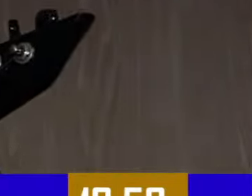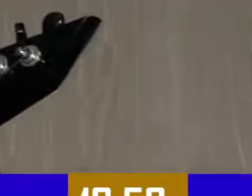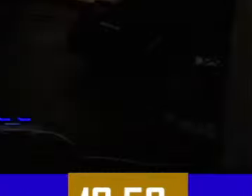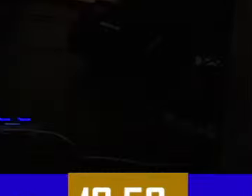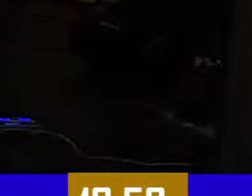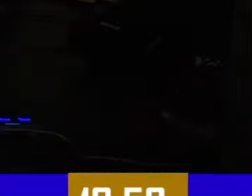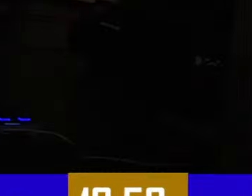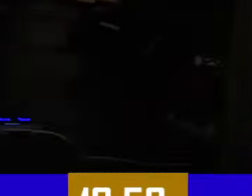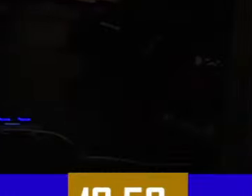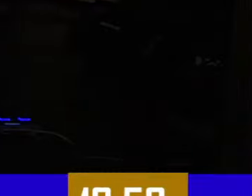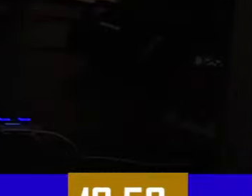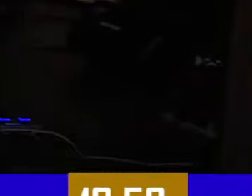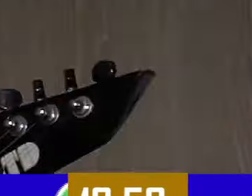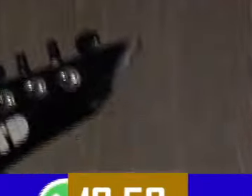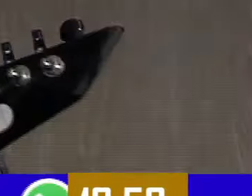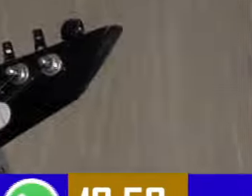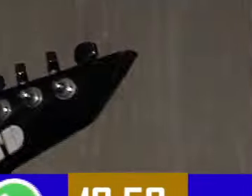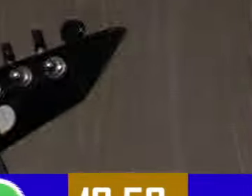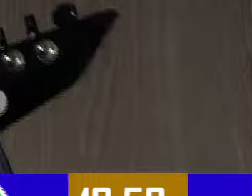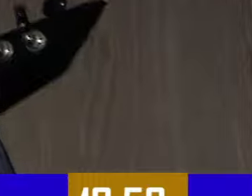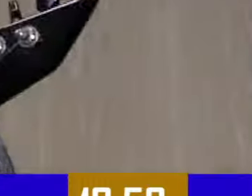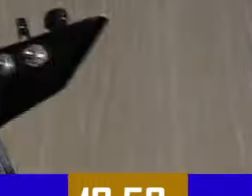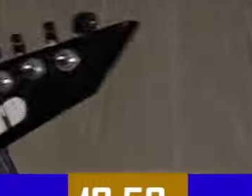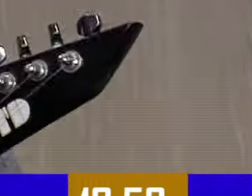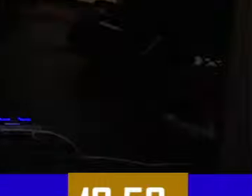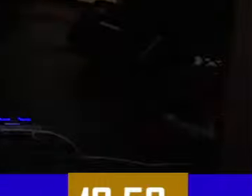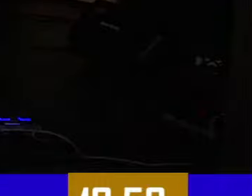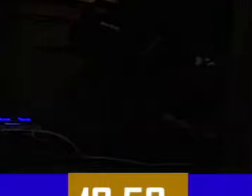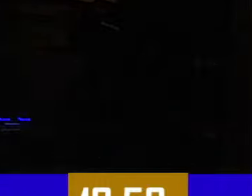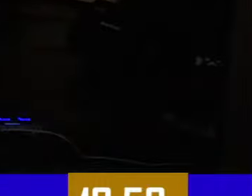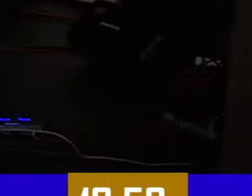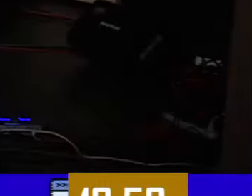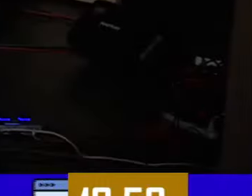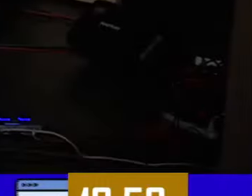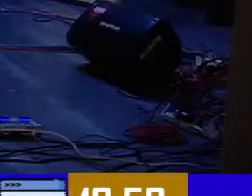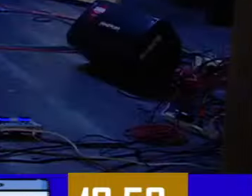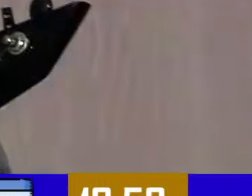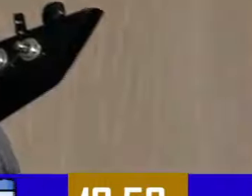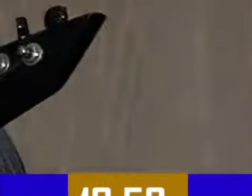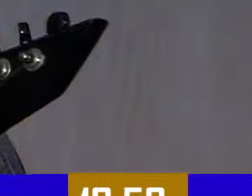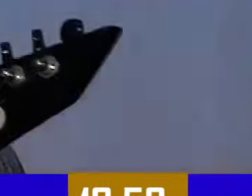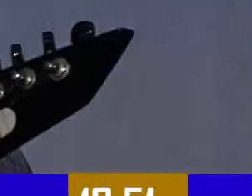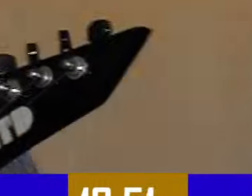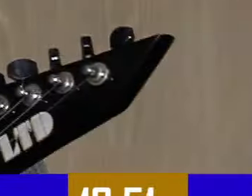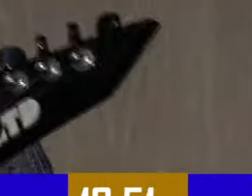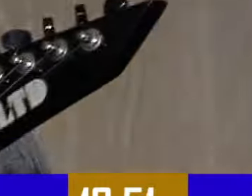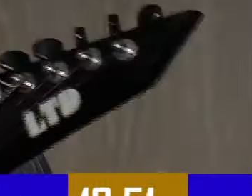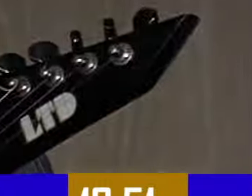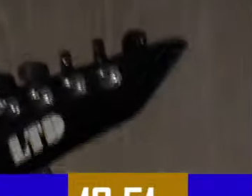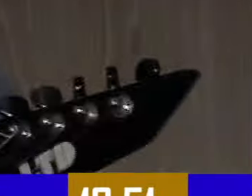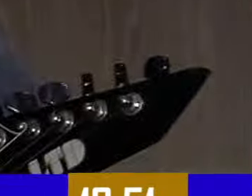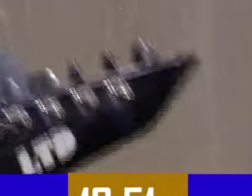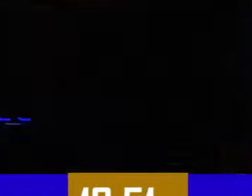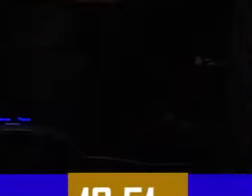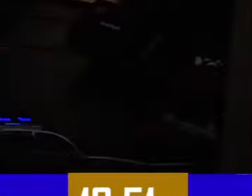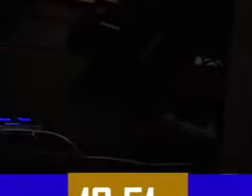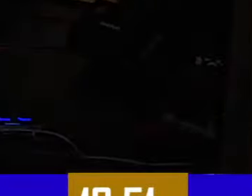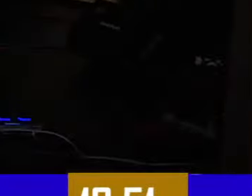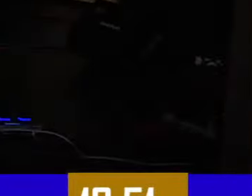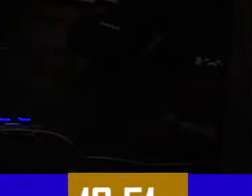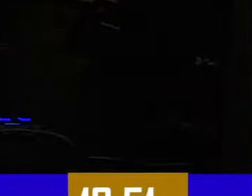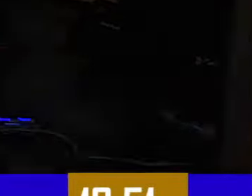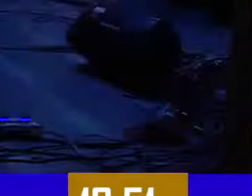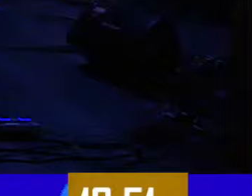that's short, love. Not gonna need love. Alright, that's short, love.